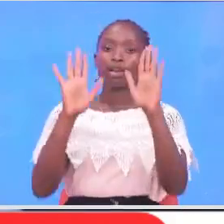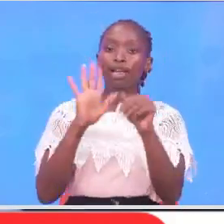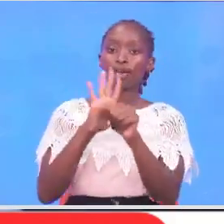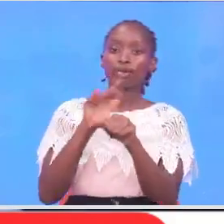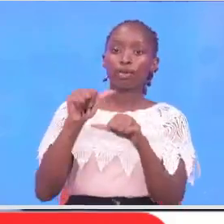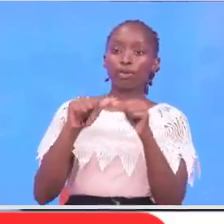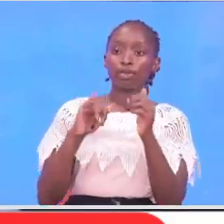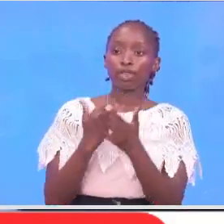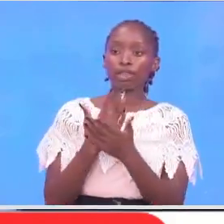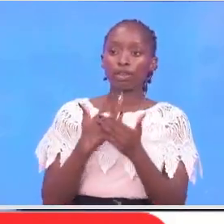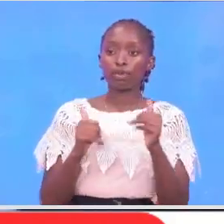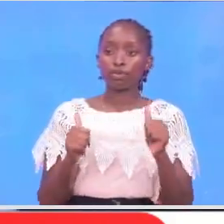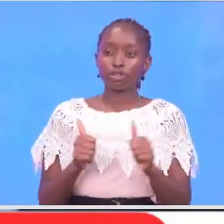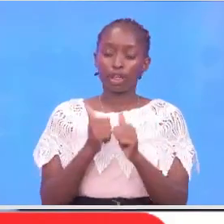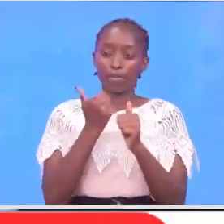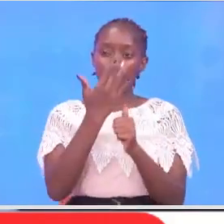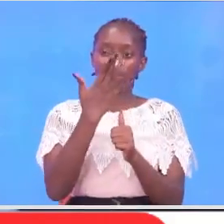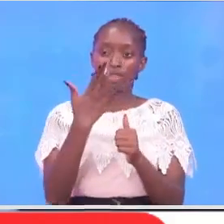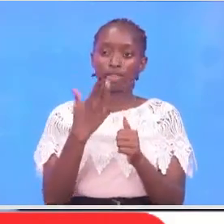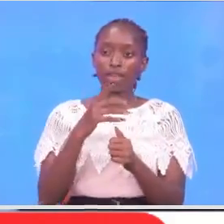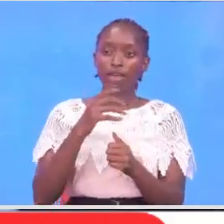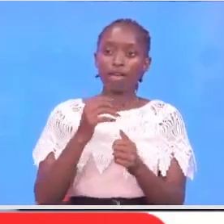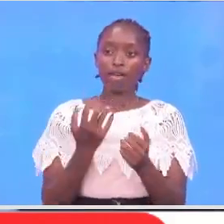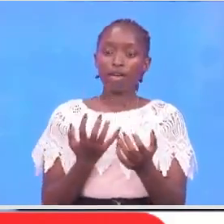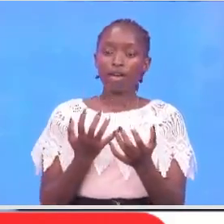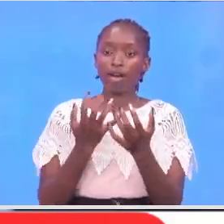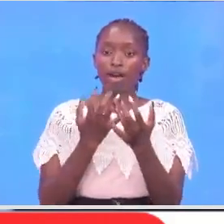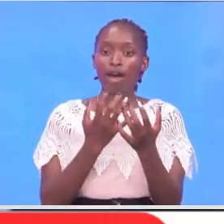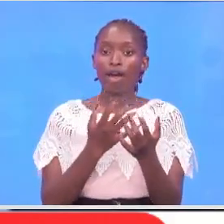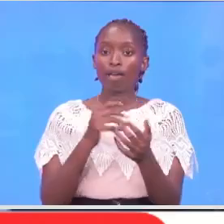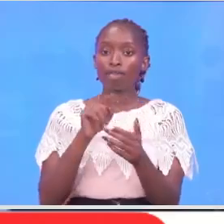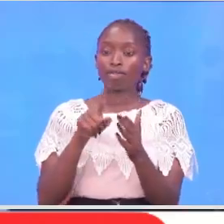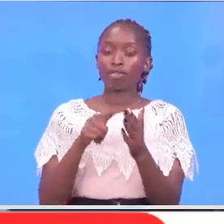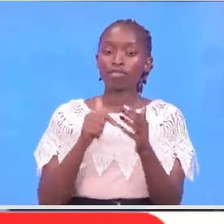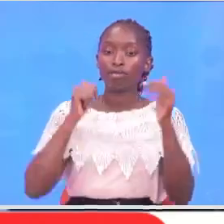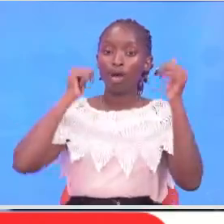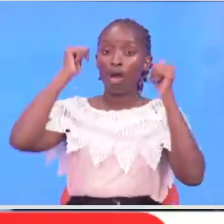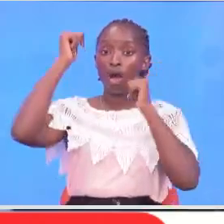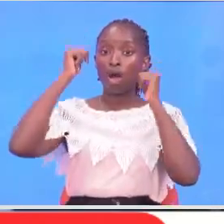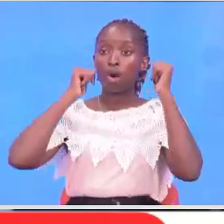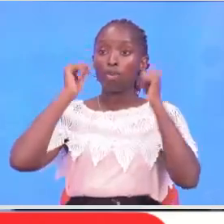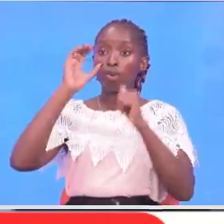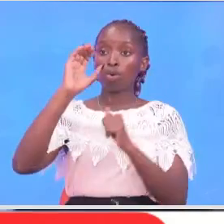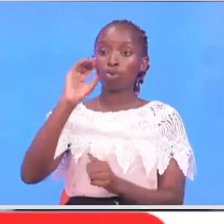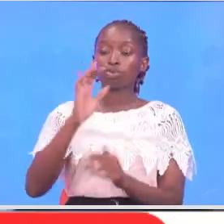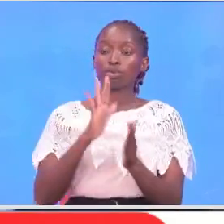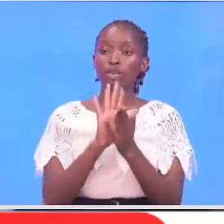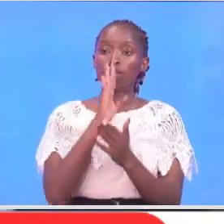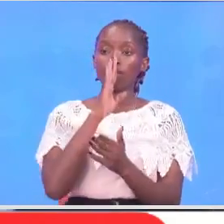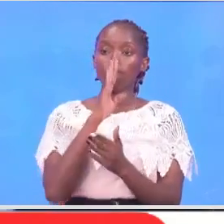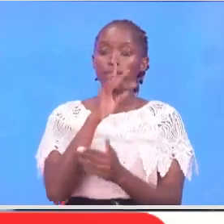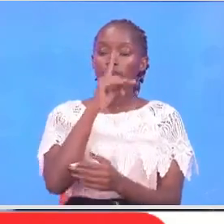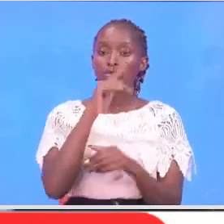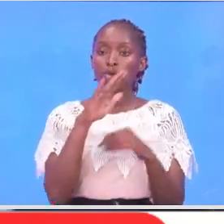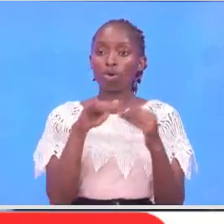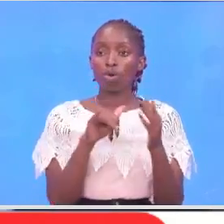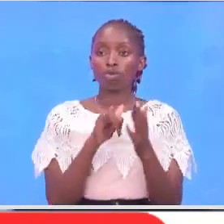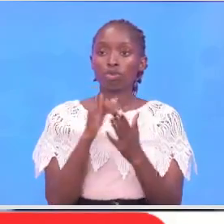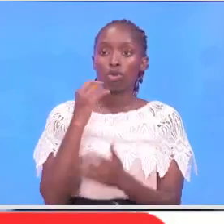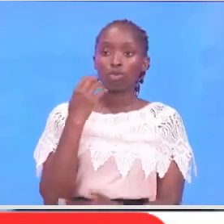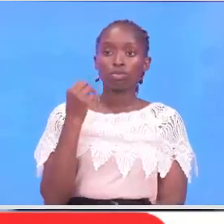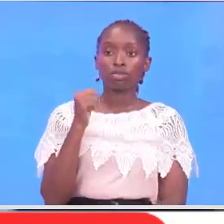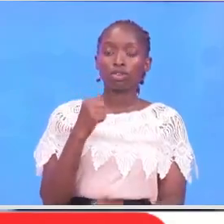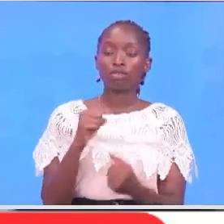police officers should not carry weapons, should not be armed unless it is extremely necessary for their own safety. But he